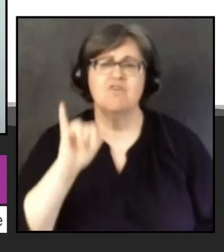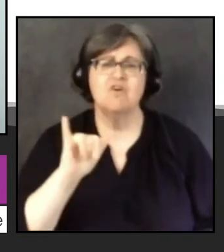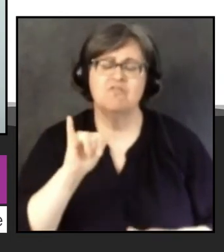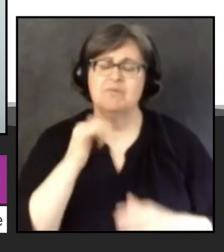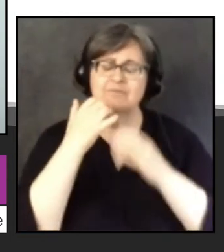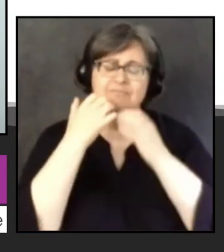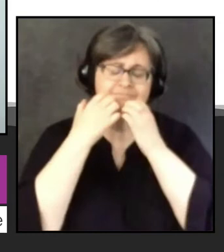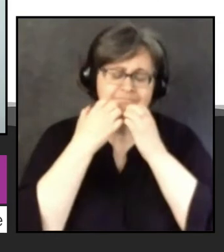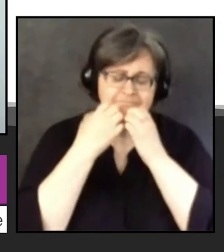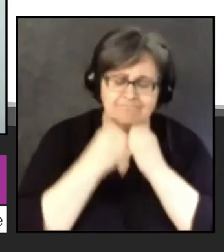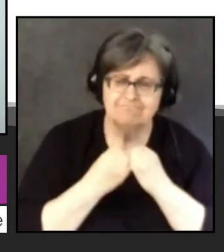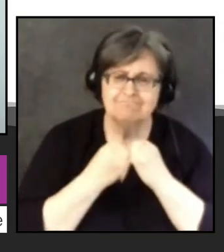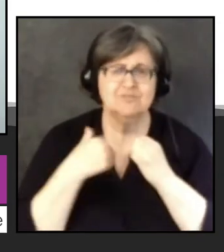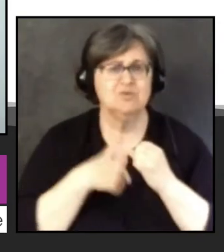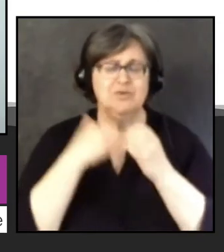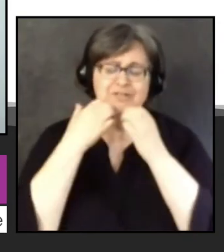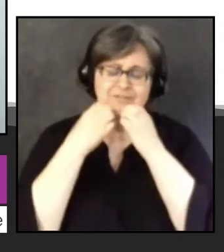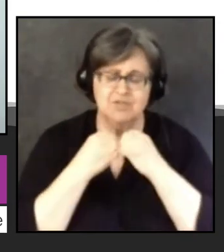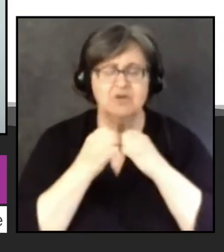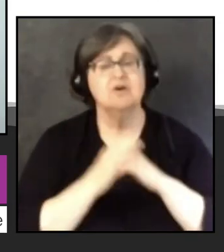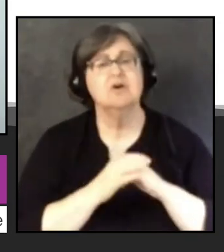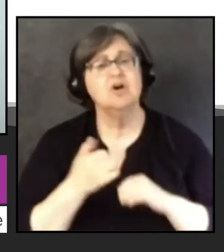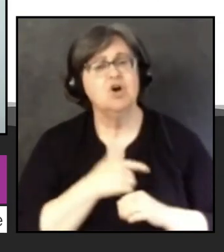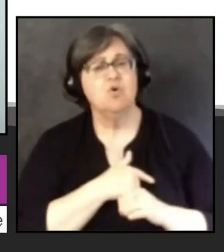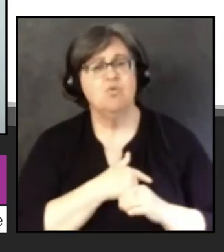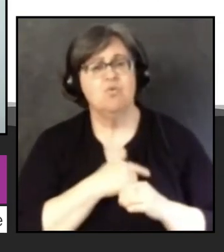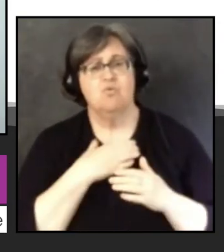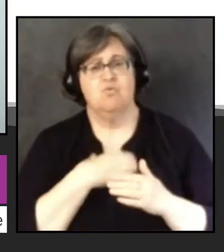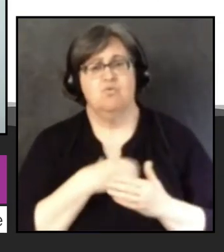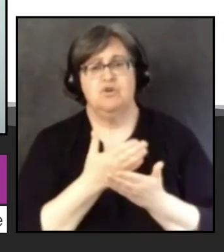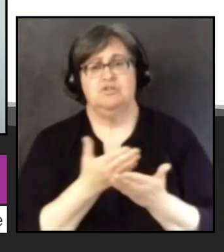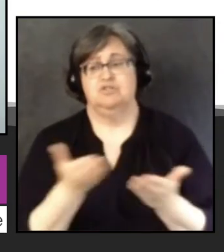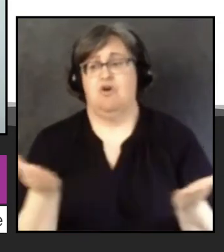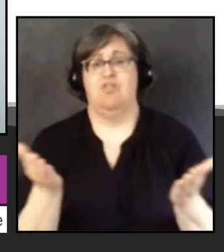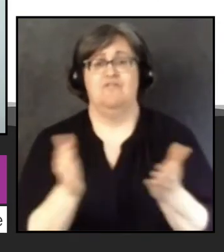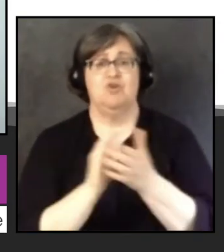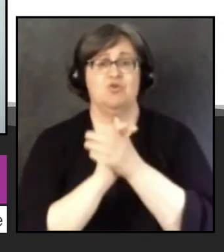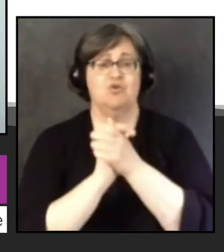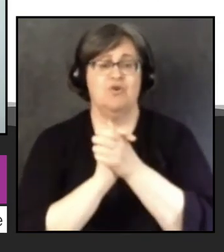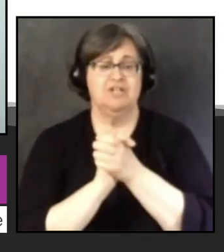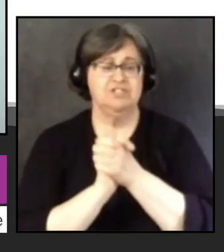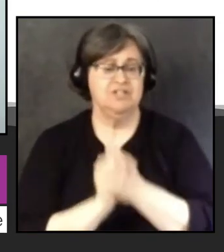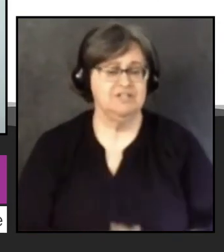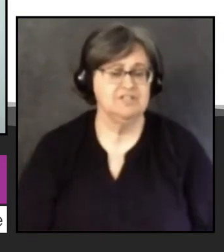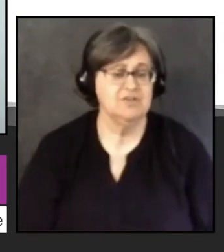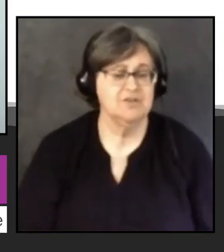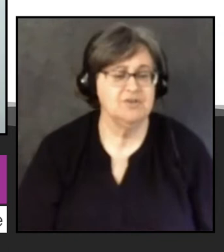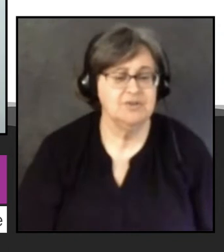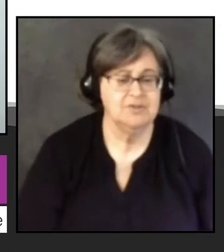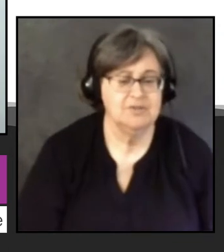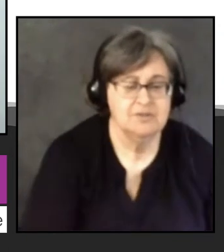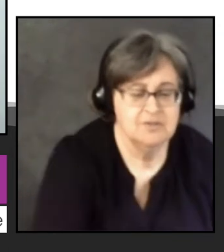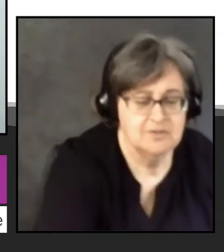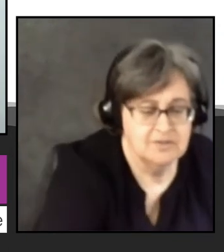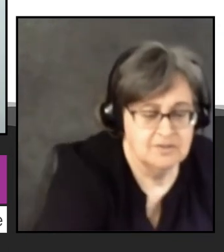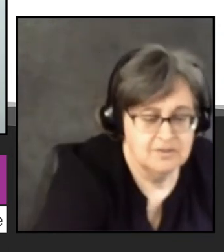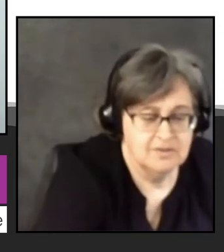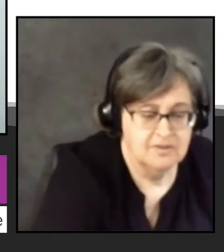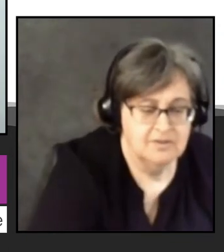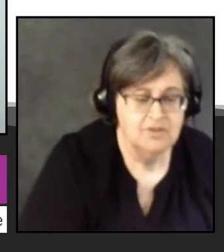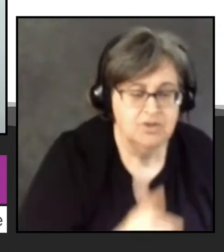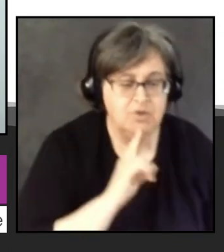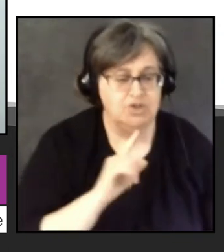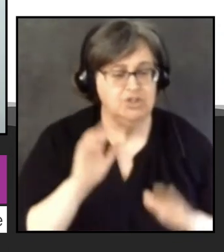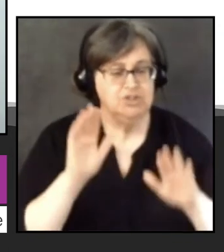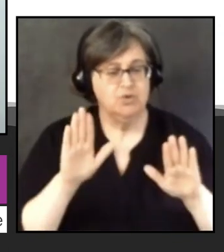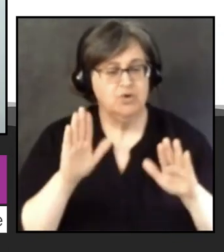that reason. I wish you all congratulations. So incredible to